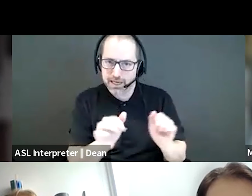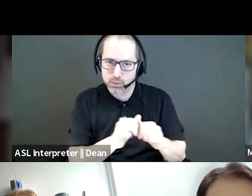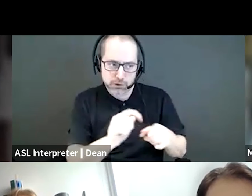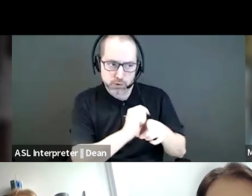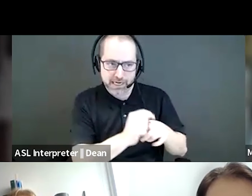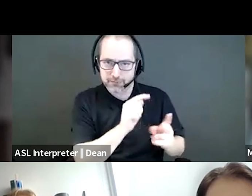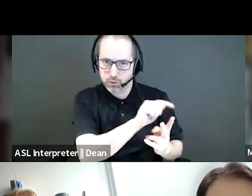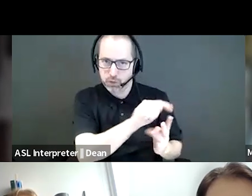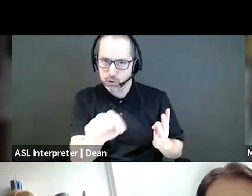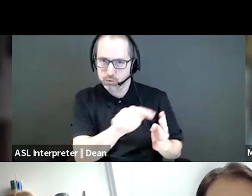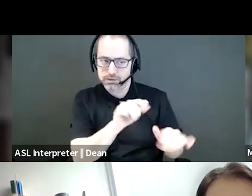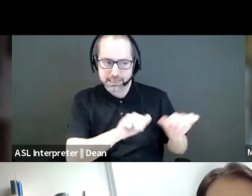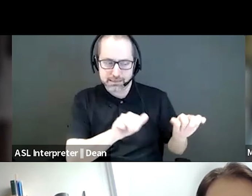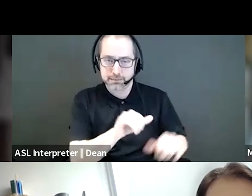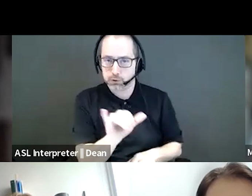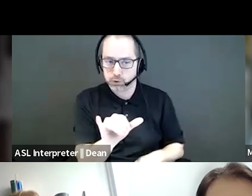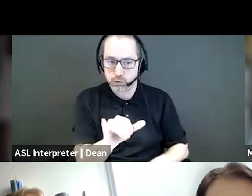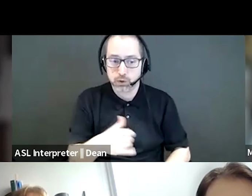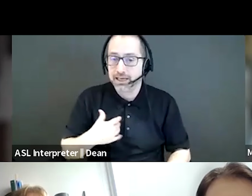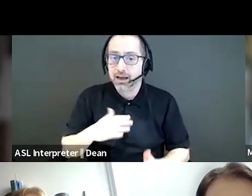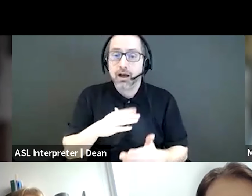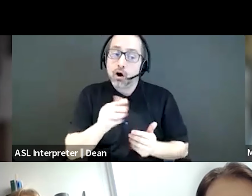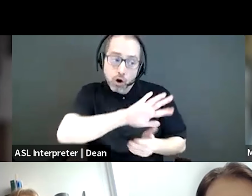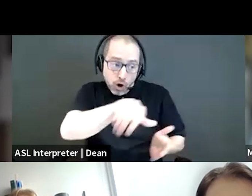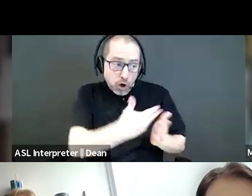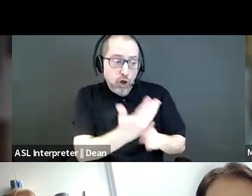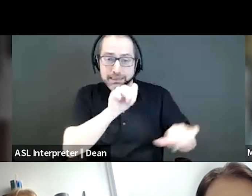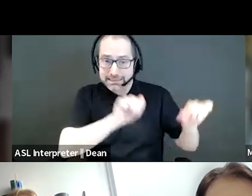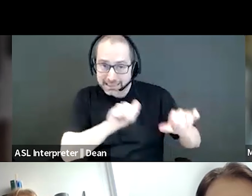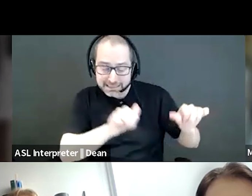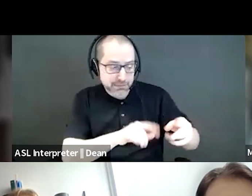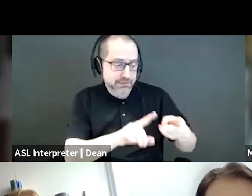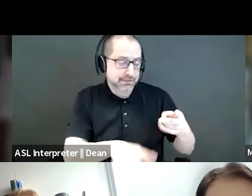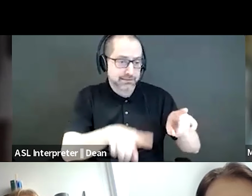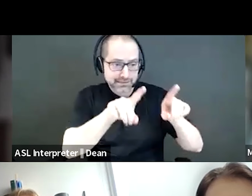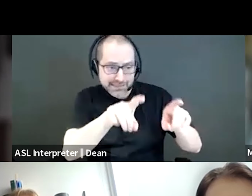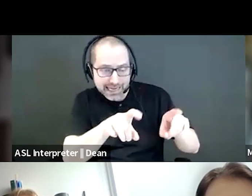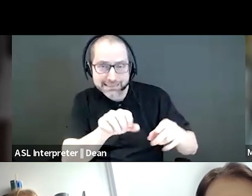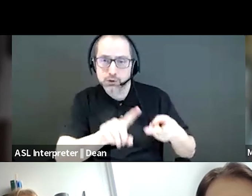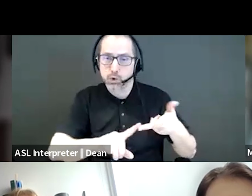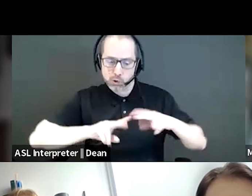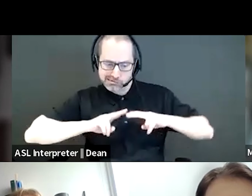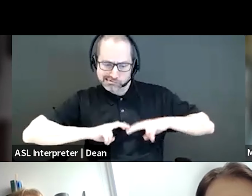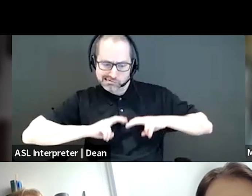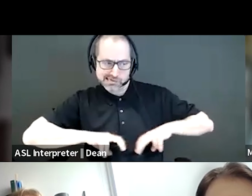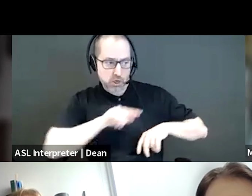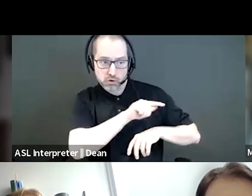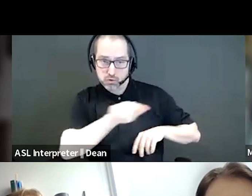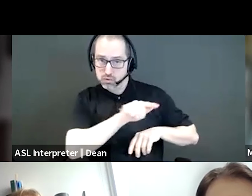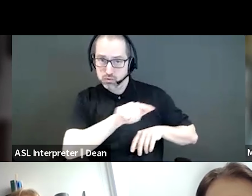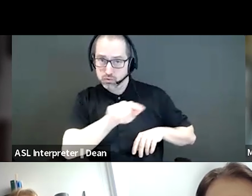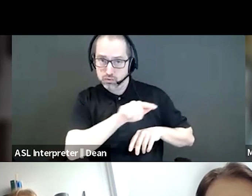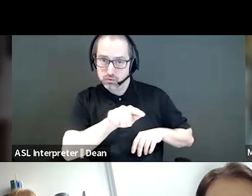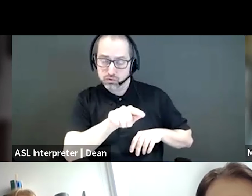these assessments or tests or inventories that you take, there's a couple things that have been shown, so is